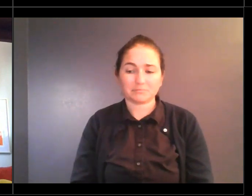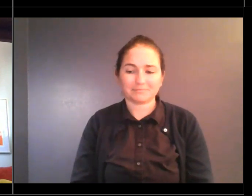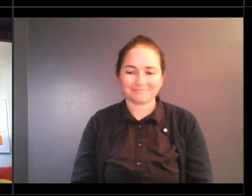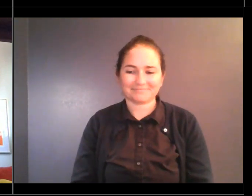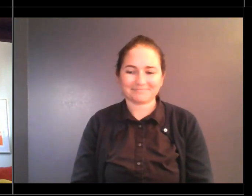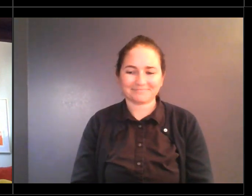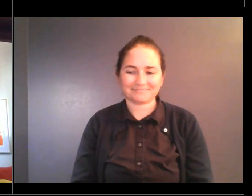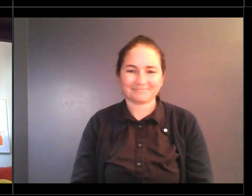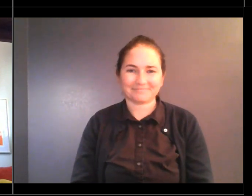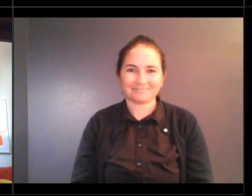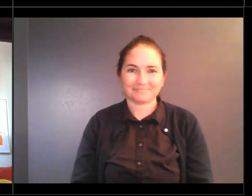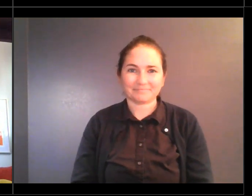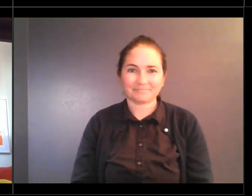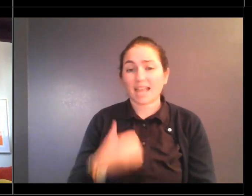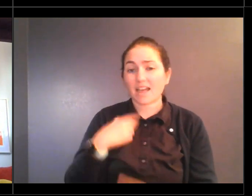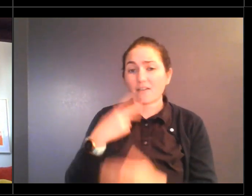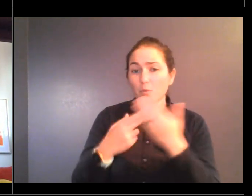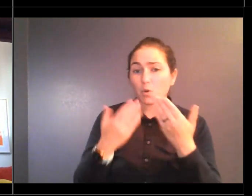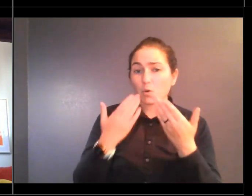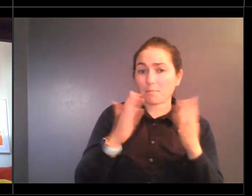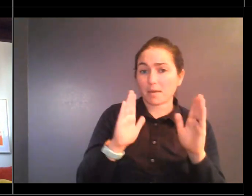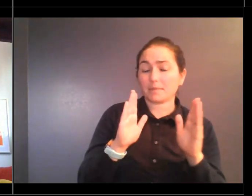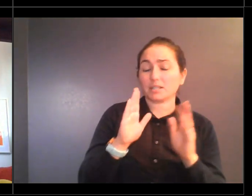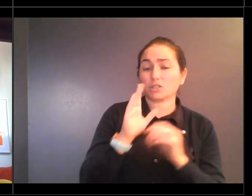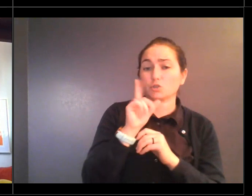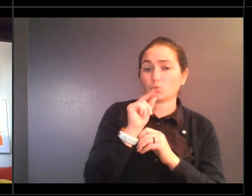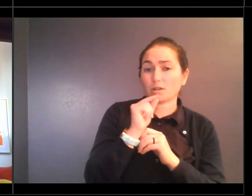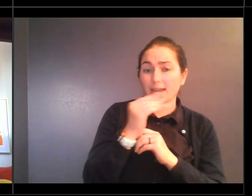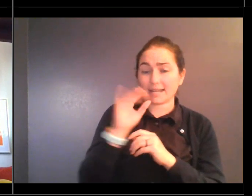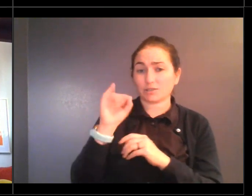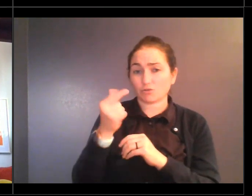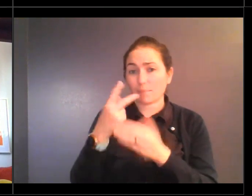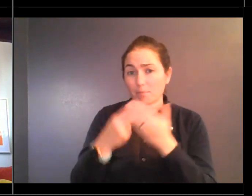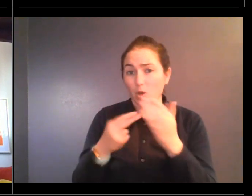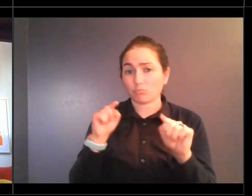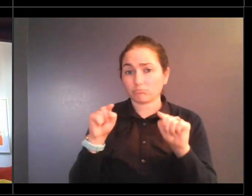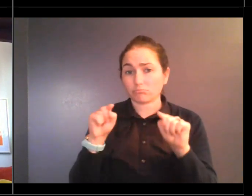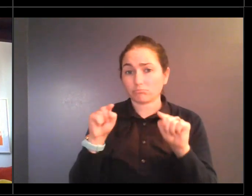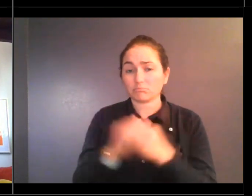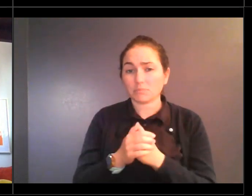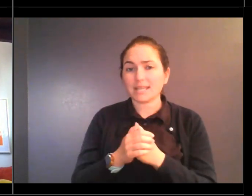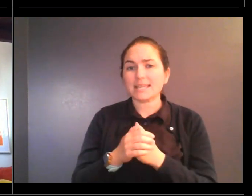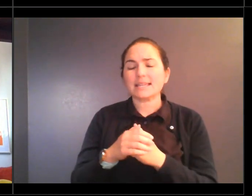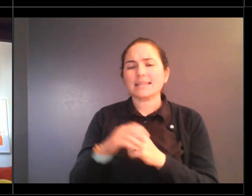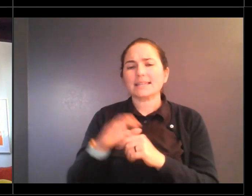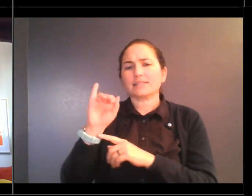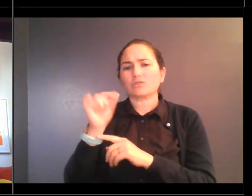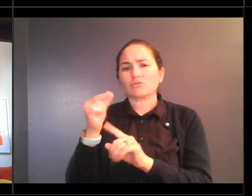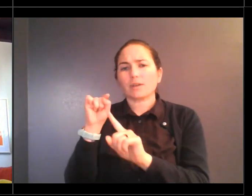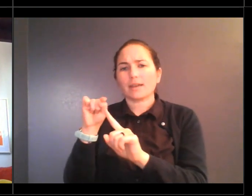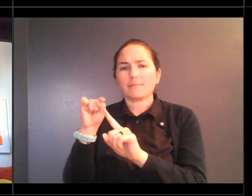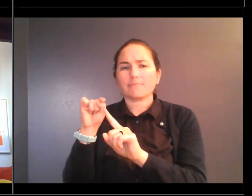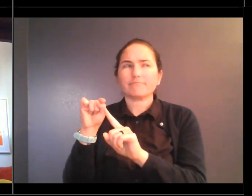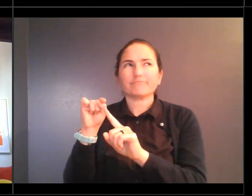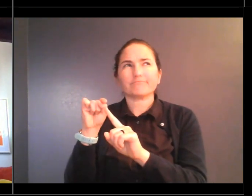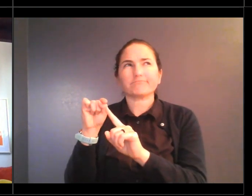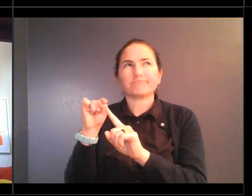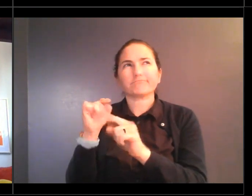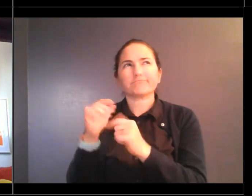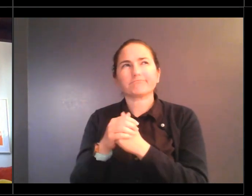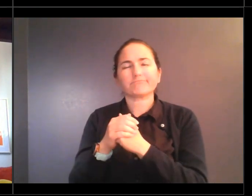I have both a public Twitter and a public Instagram. And my Instagram is, you know, it's